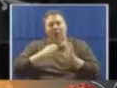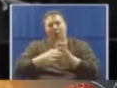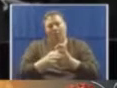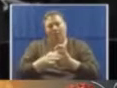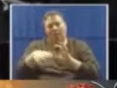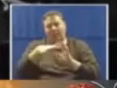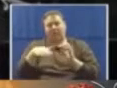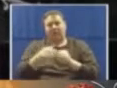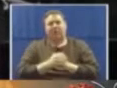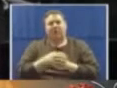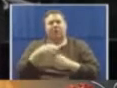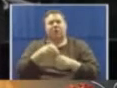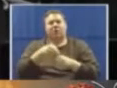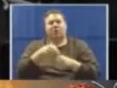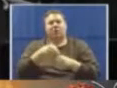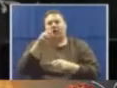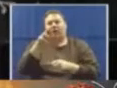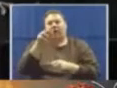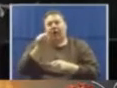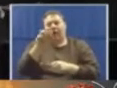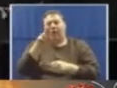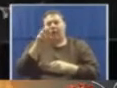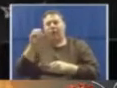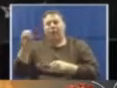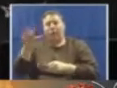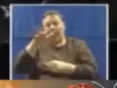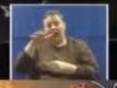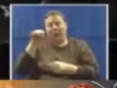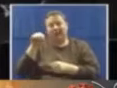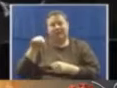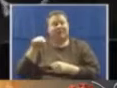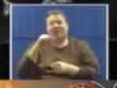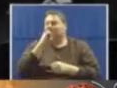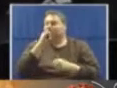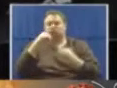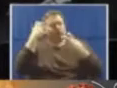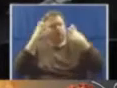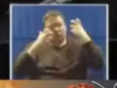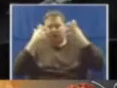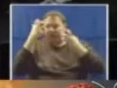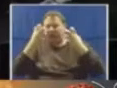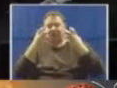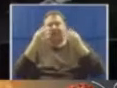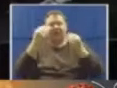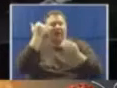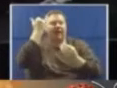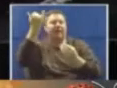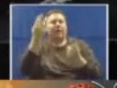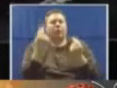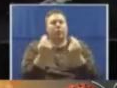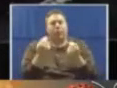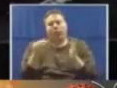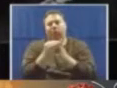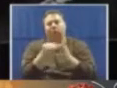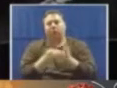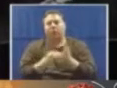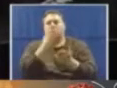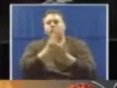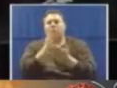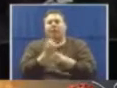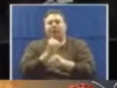the rural Karoo, it is evident that we suffer from a lack of creativity and coherence to ensure that we reach